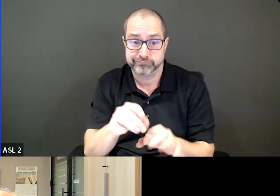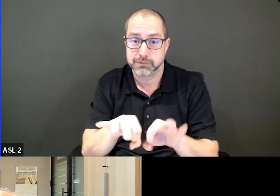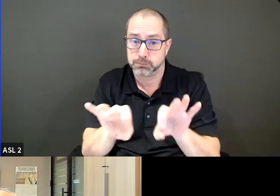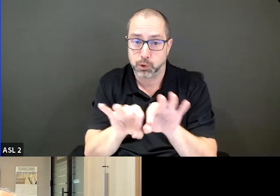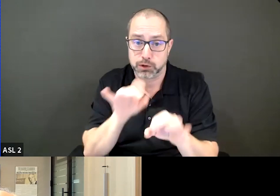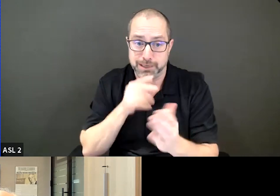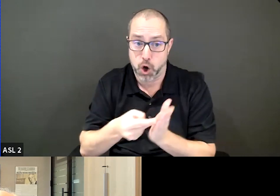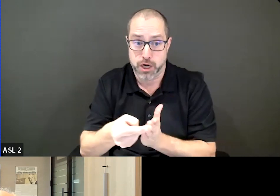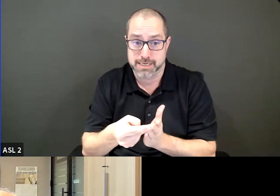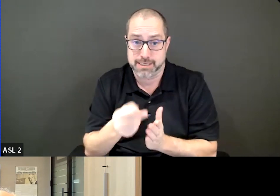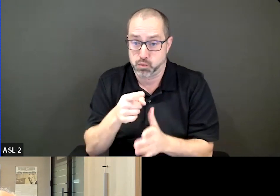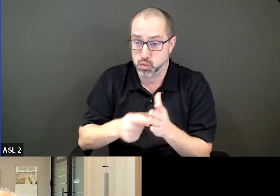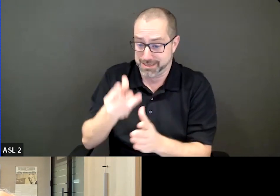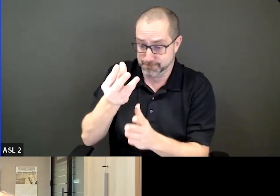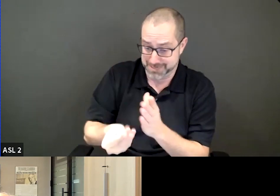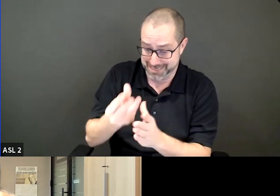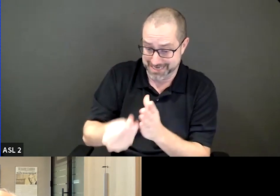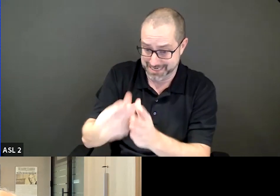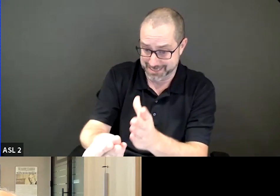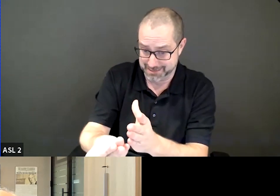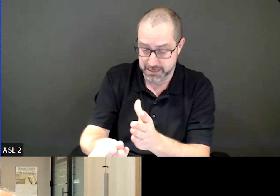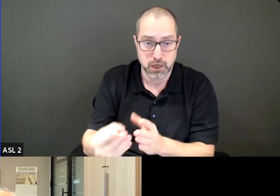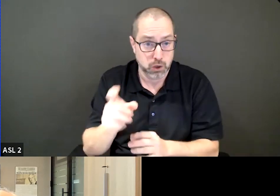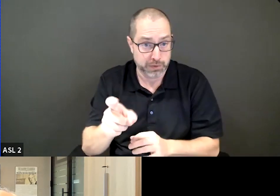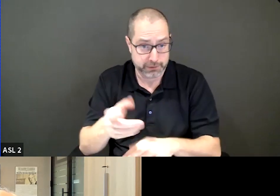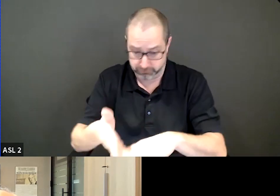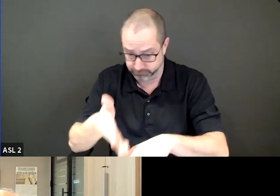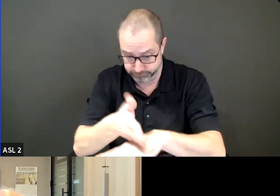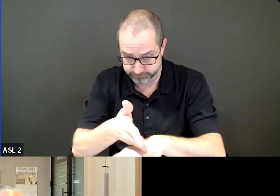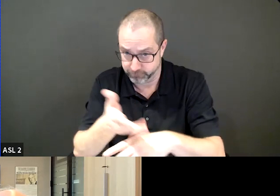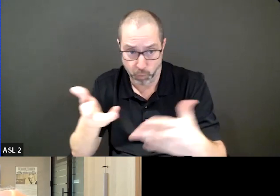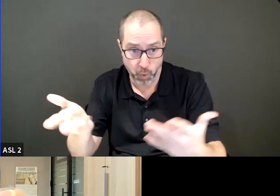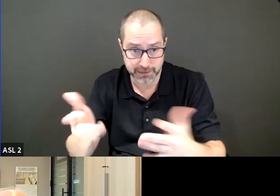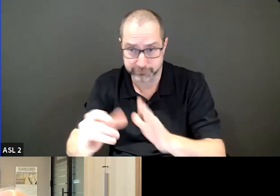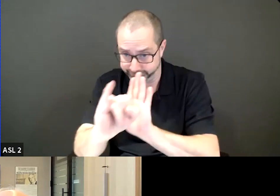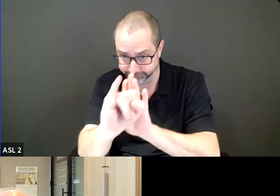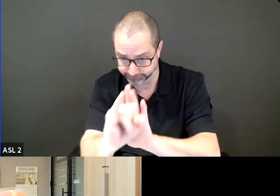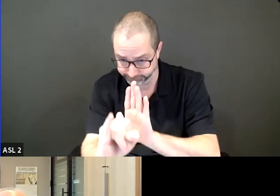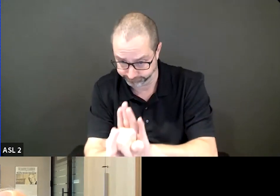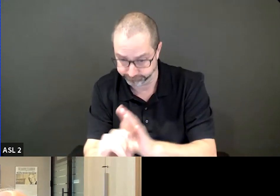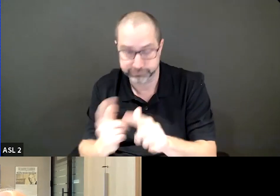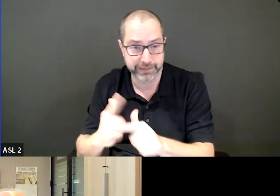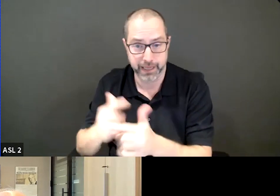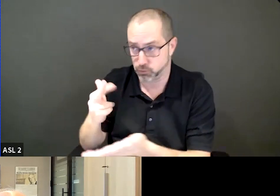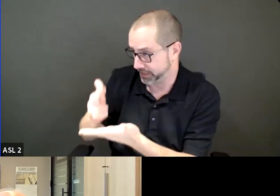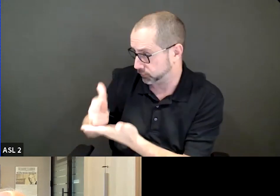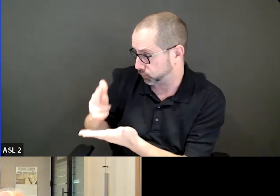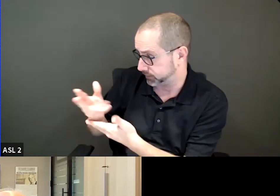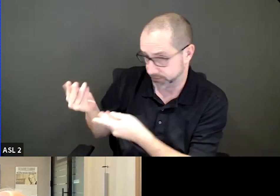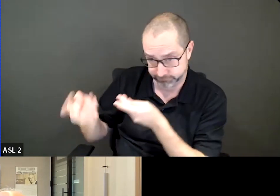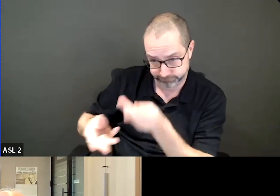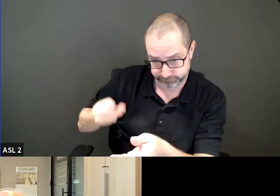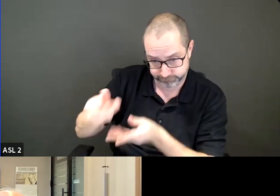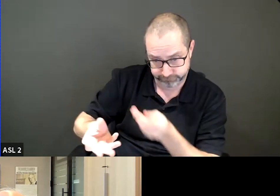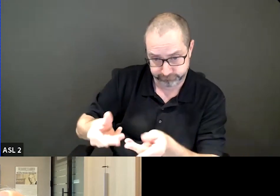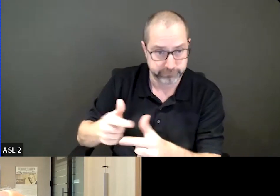Where are the gaps and where are the skill lags that we need to actually overcome? And then how do we resource that? How do we build that connectivity